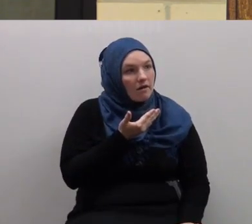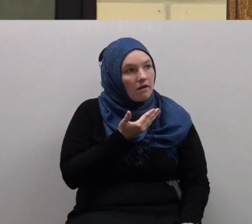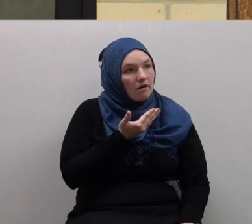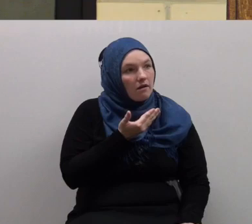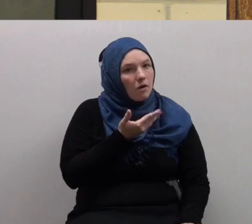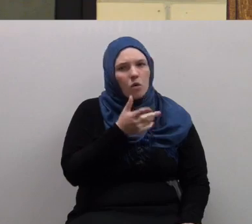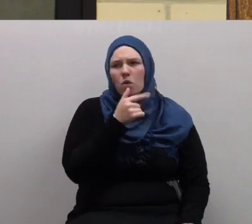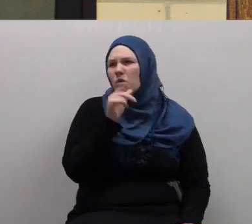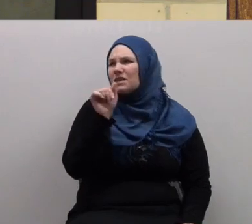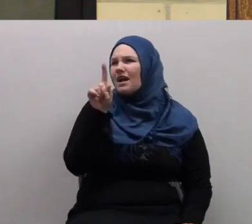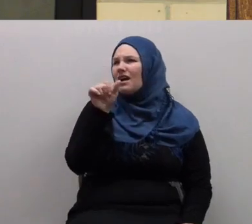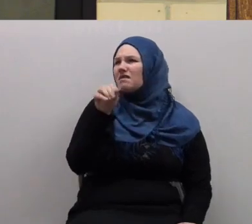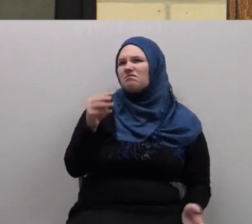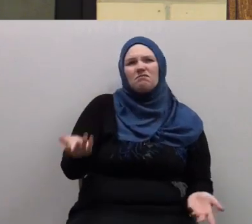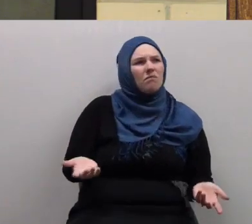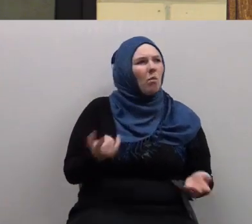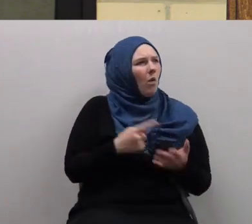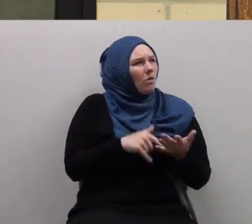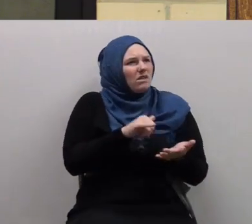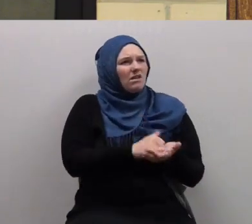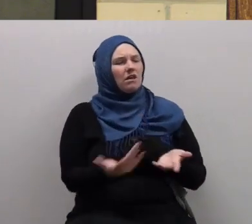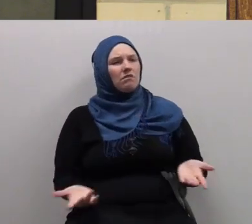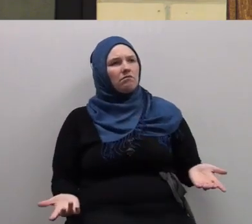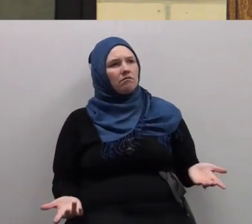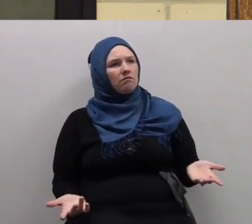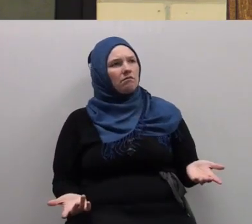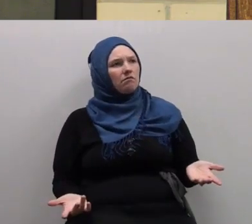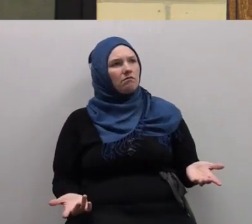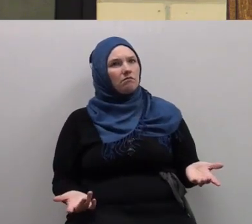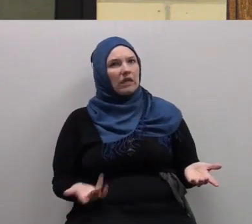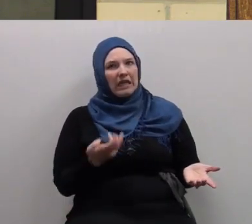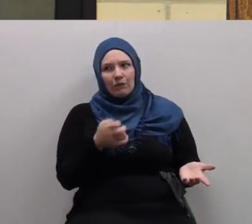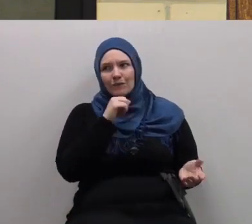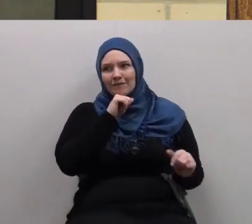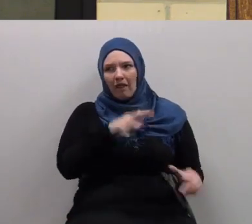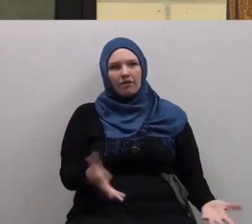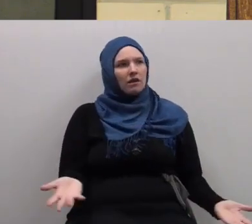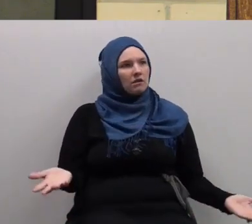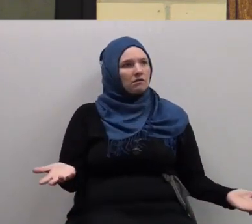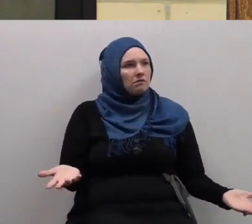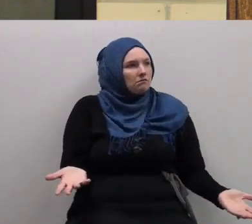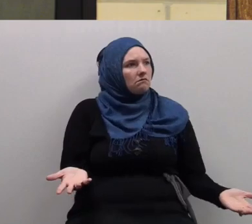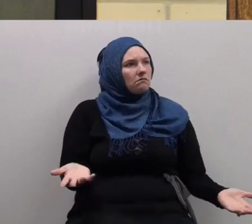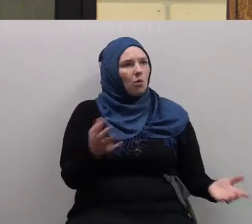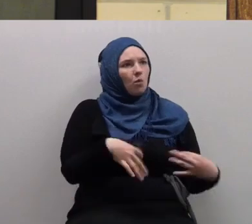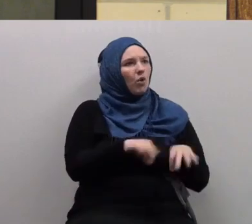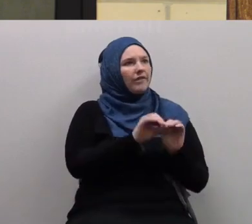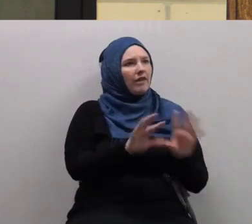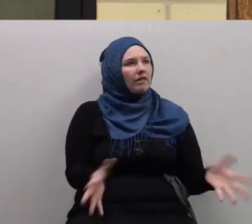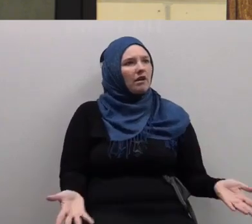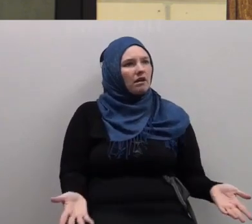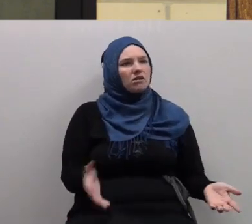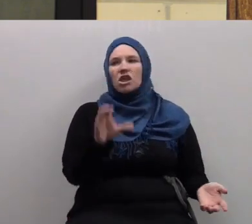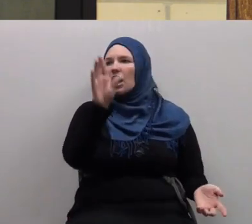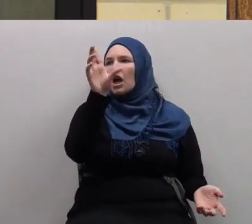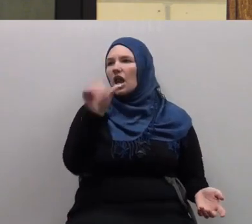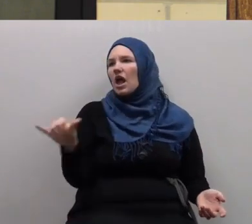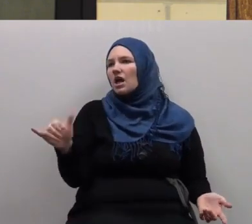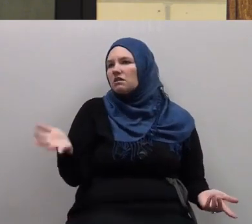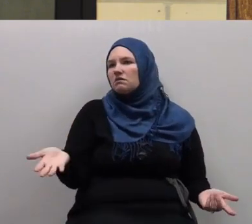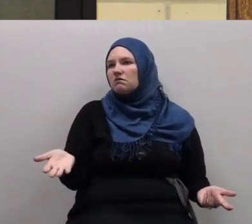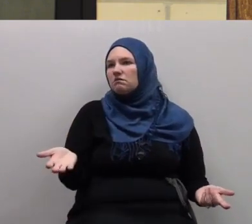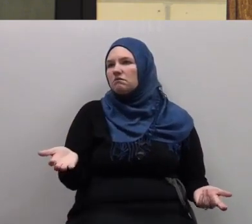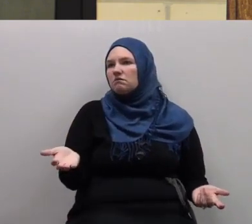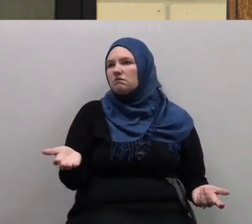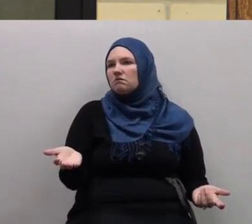Who was Adam? What was Adam? It was nothing to mention. A piece of clay.